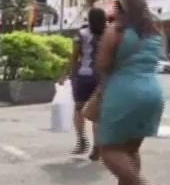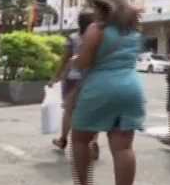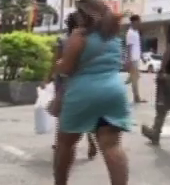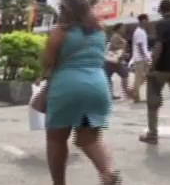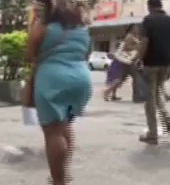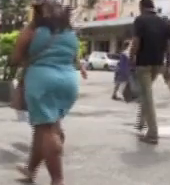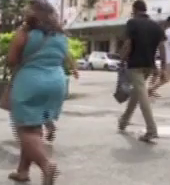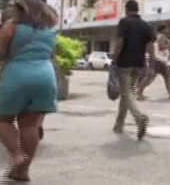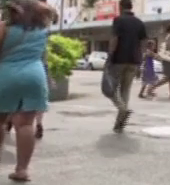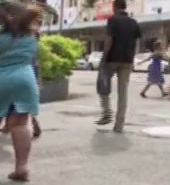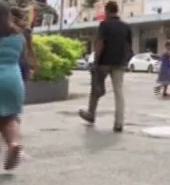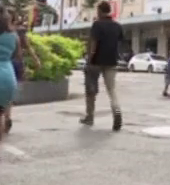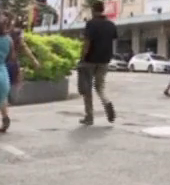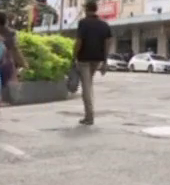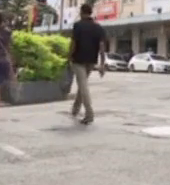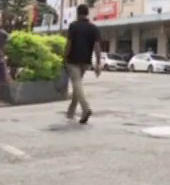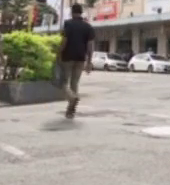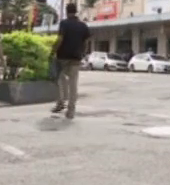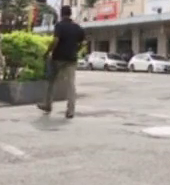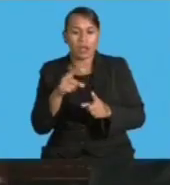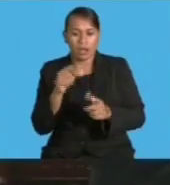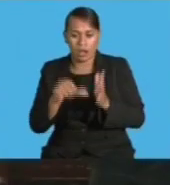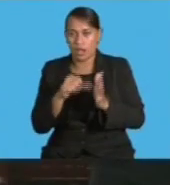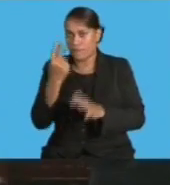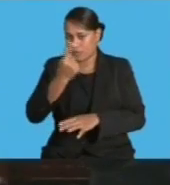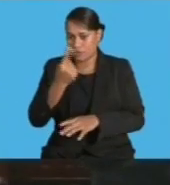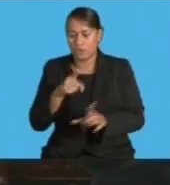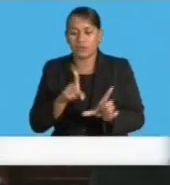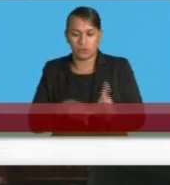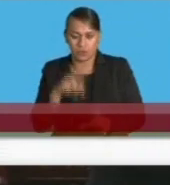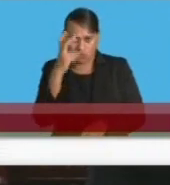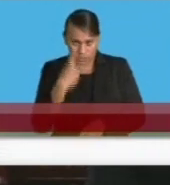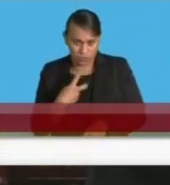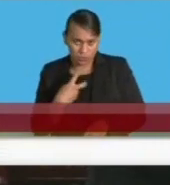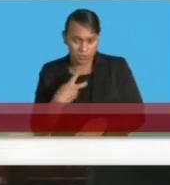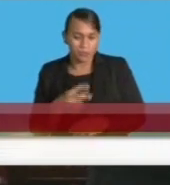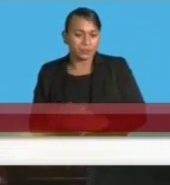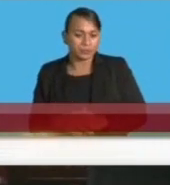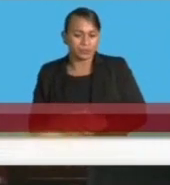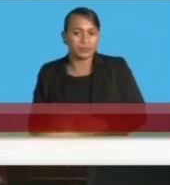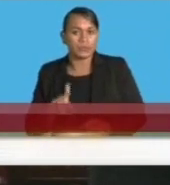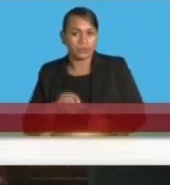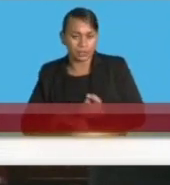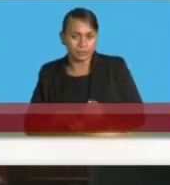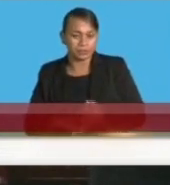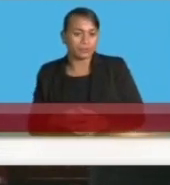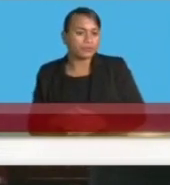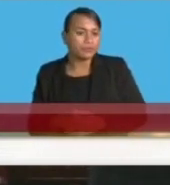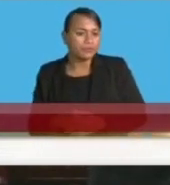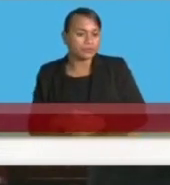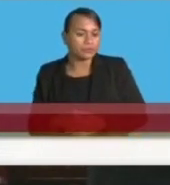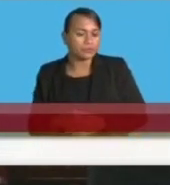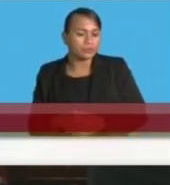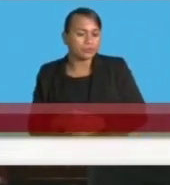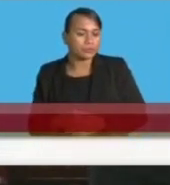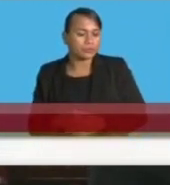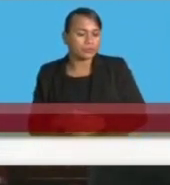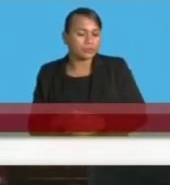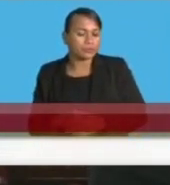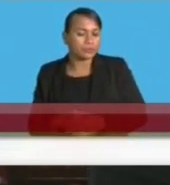also condemned. On the day Honorable Mbulitavu made the comment, my daughter asked me